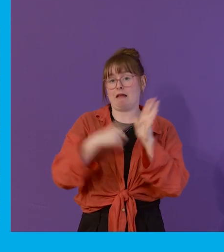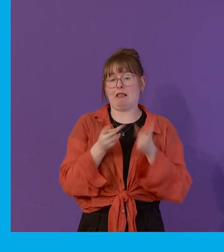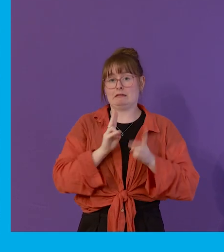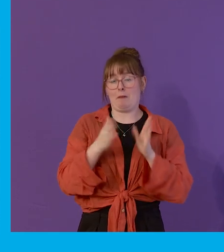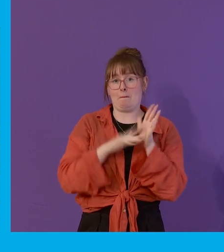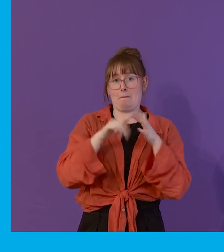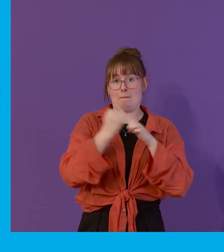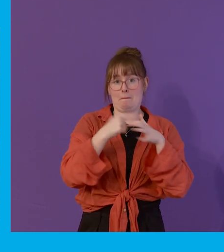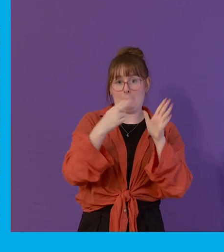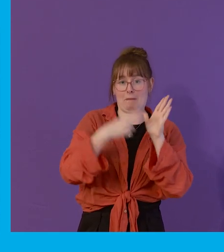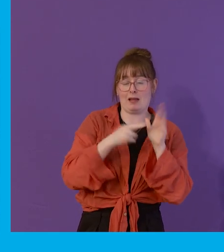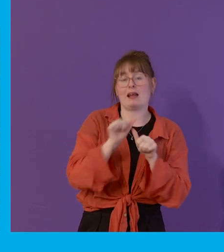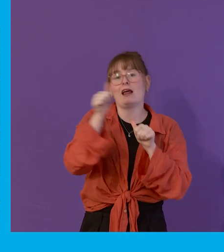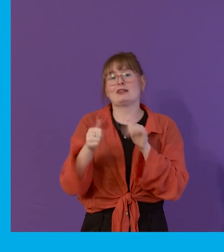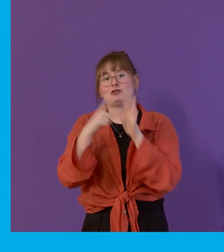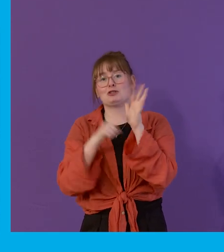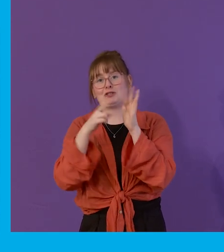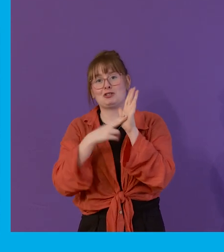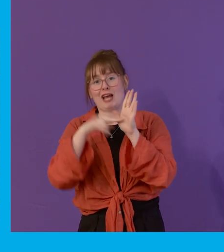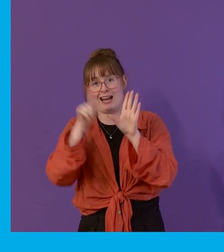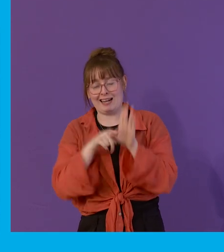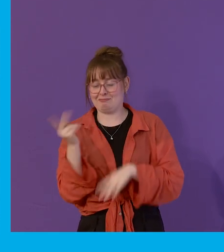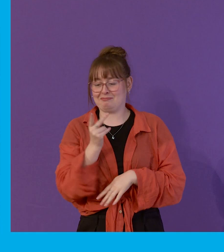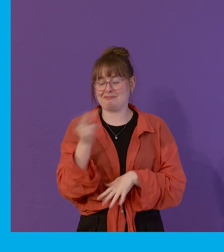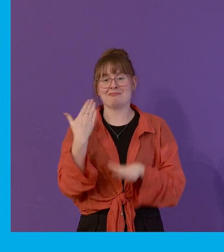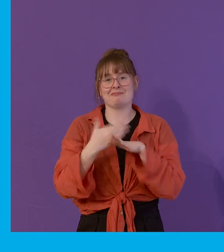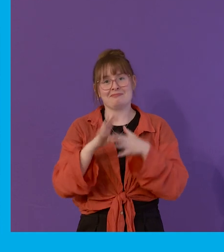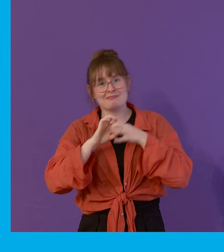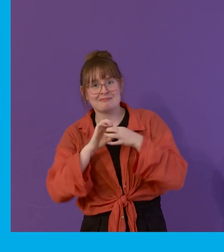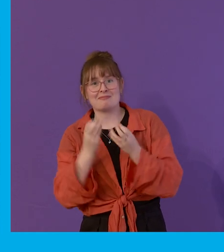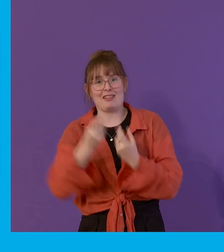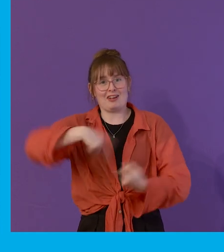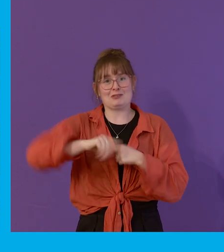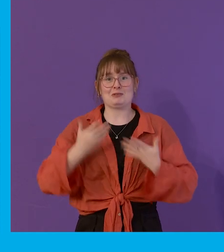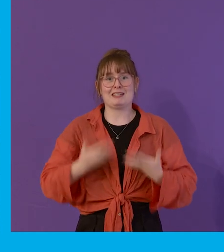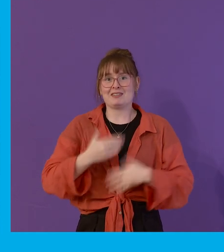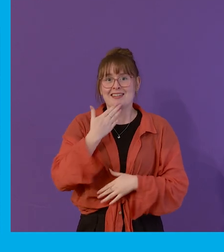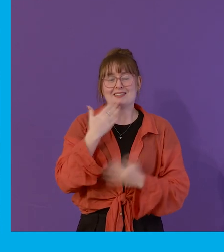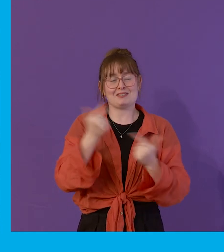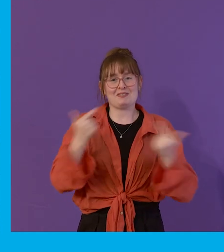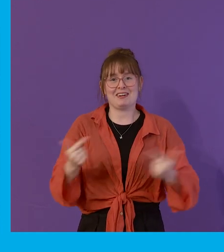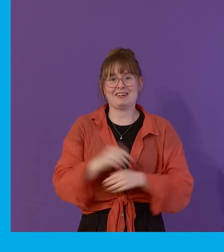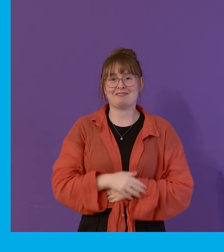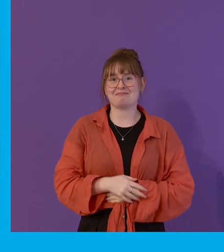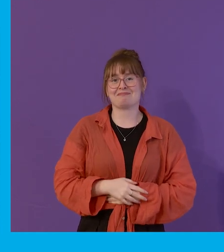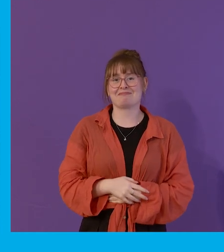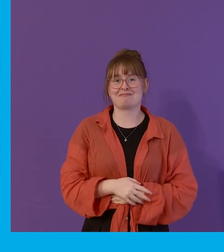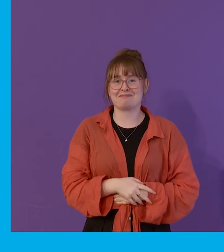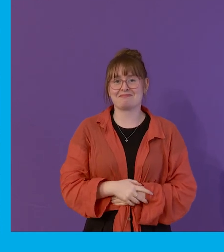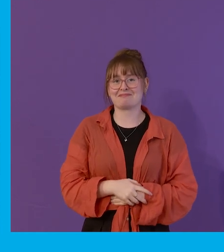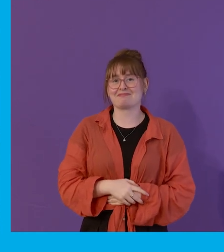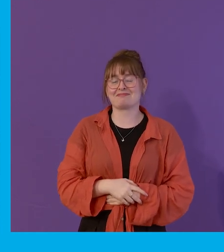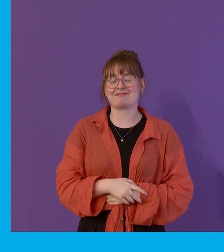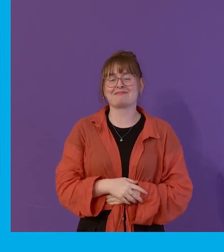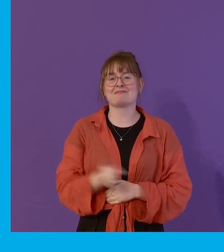interpreters, Megan Fricklejohn and Jenny Laird, who are working with us today. So thank you so much for helping us out there.